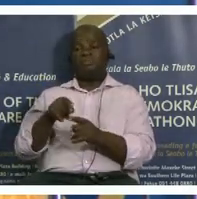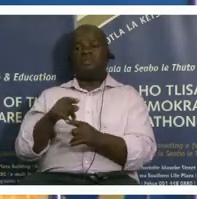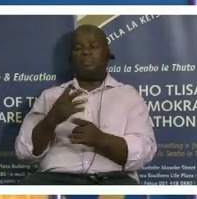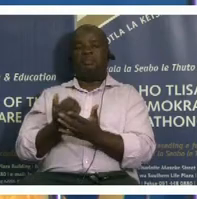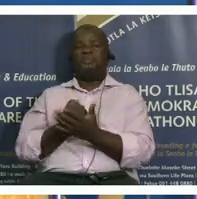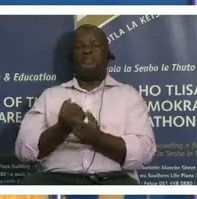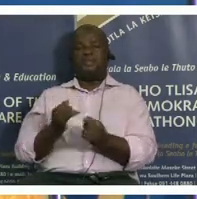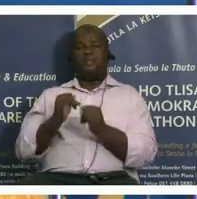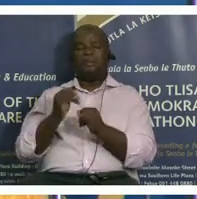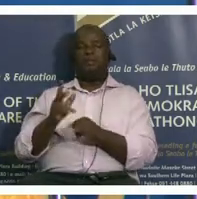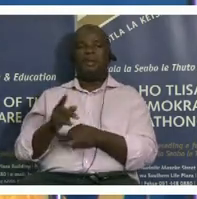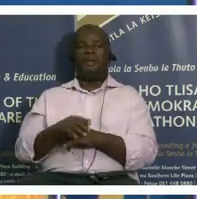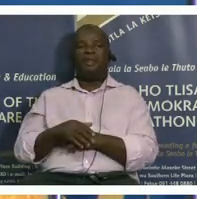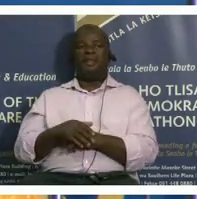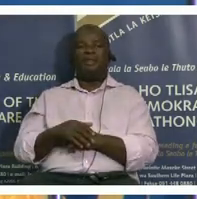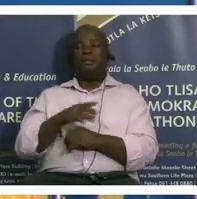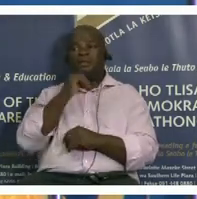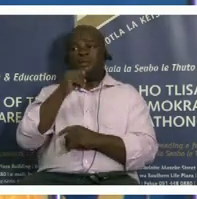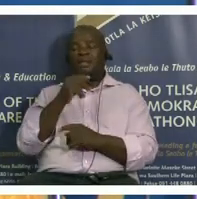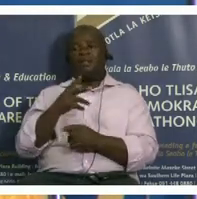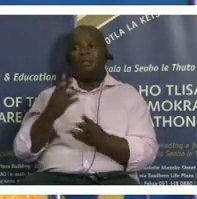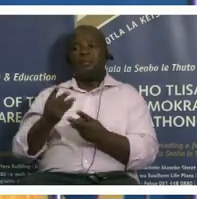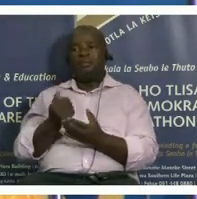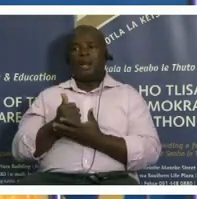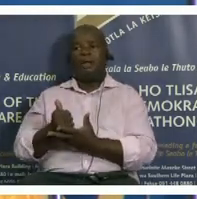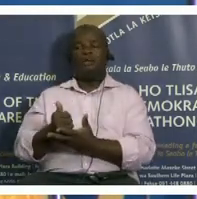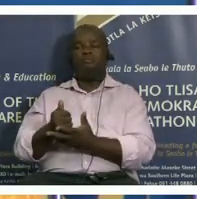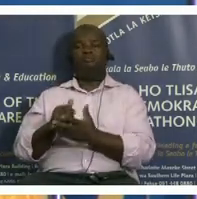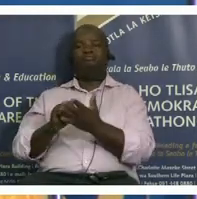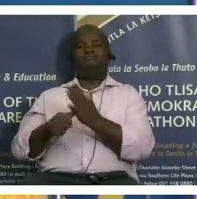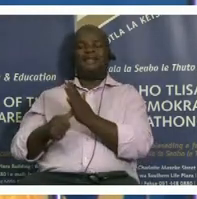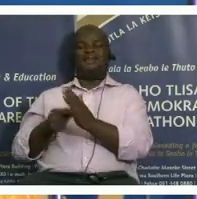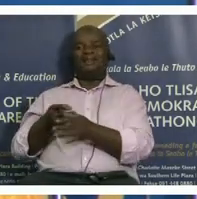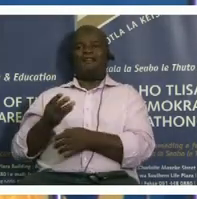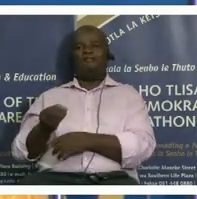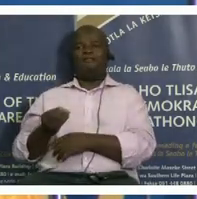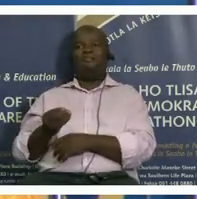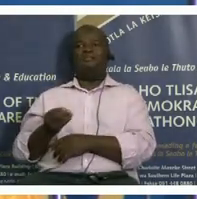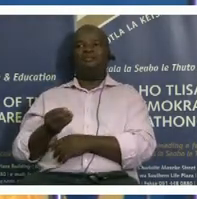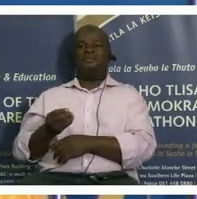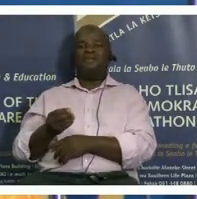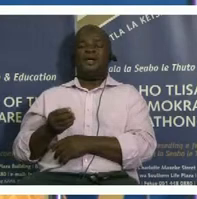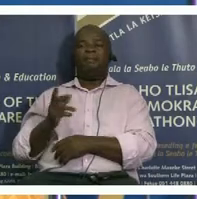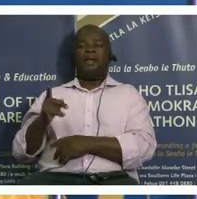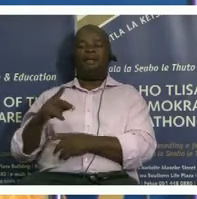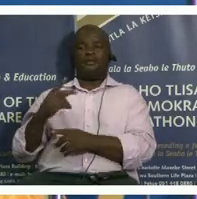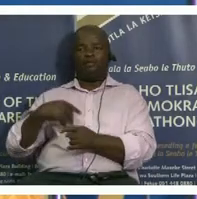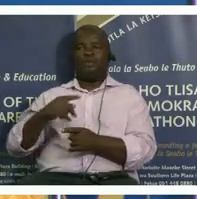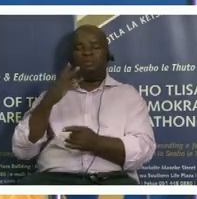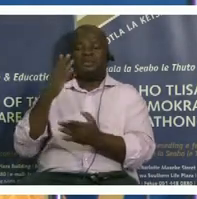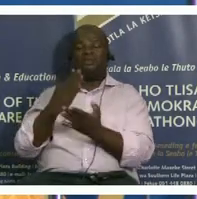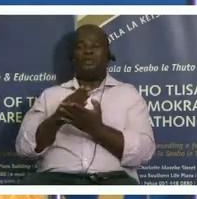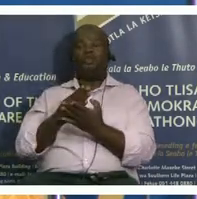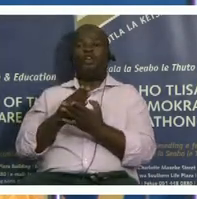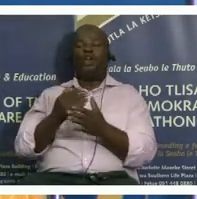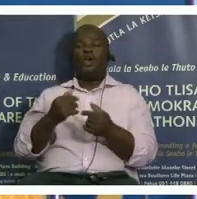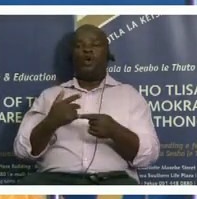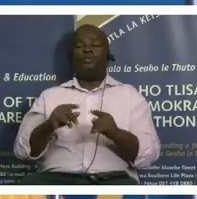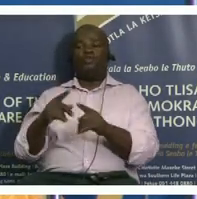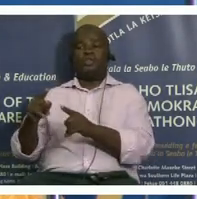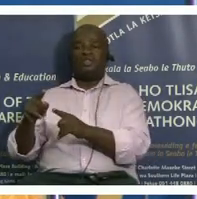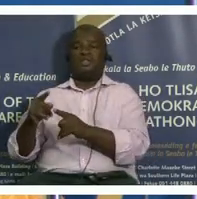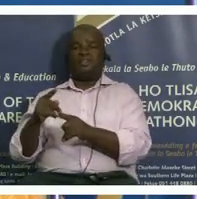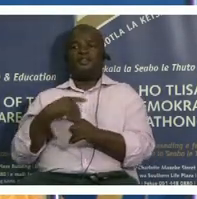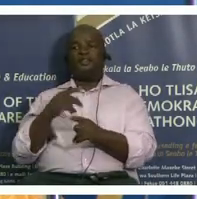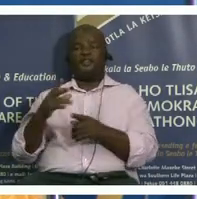matla la ntse re ntse re ba thusa batho ba rona empa re tlamehile o etsa bonnete ba hore menyetla ya mesebetsi le bokgoni